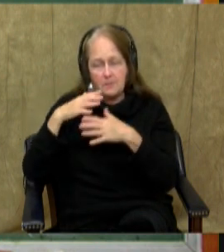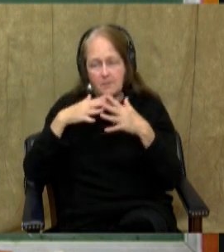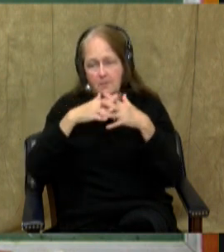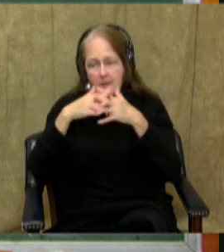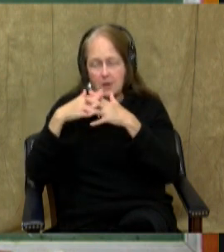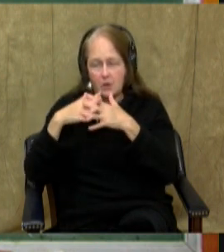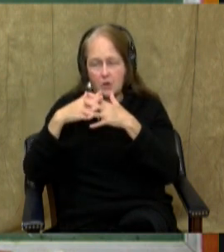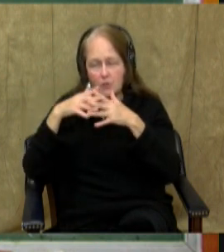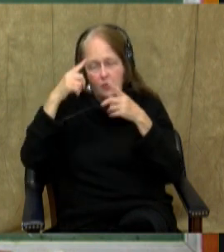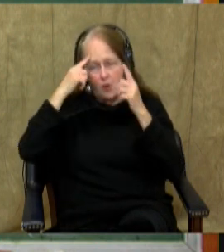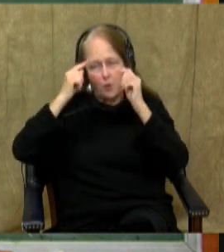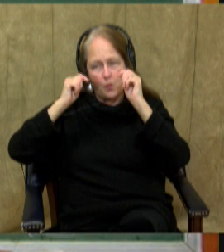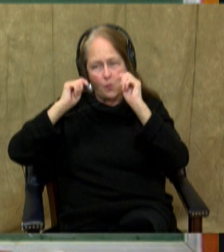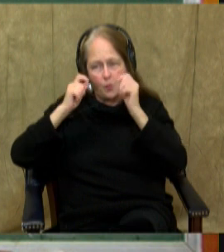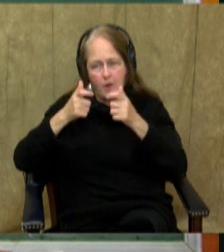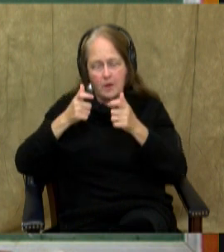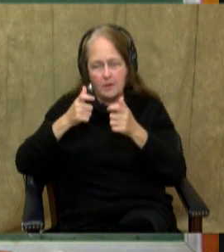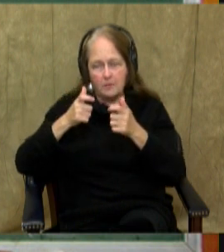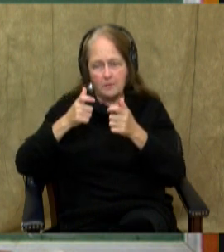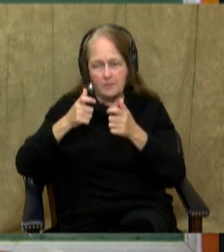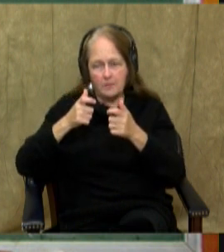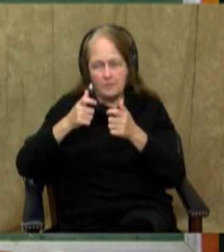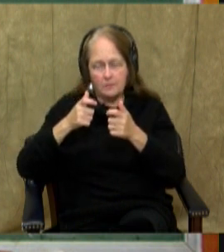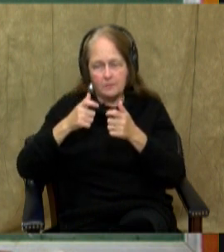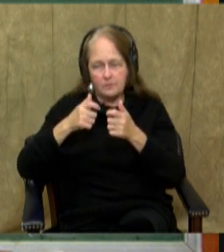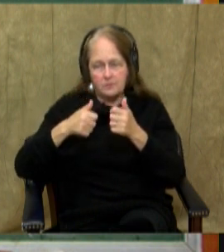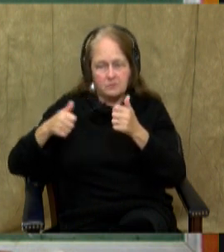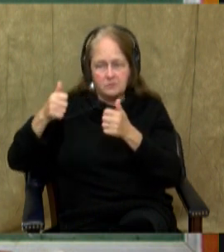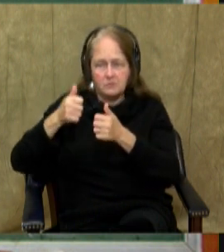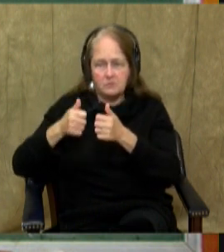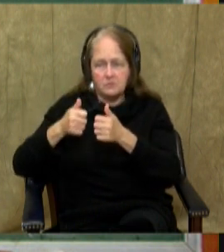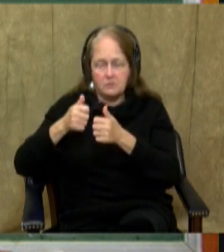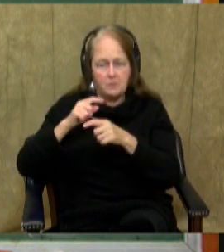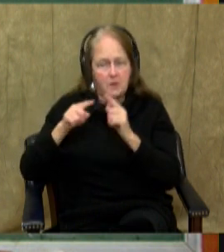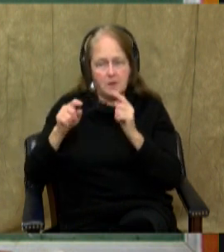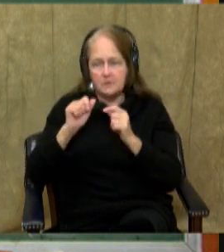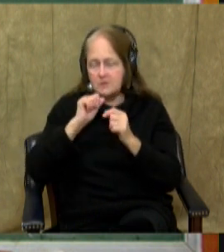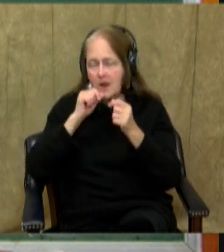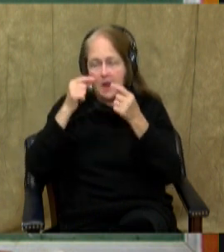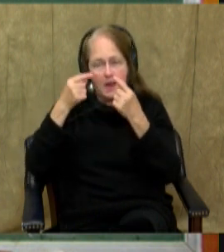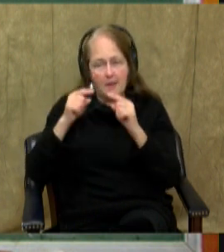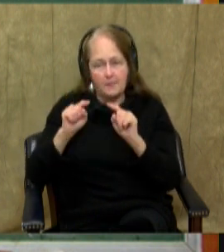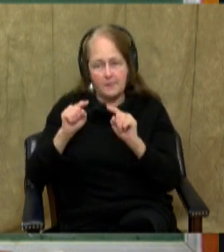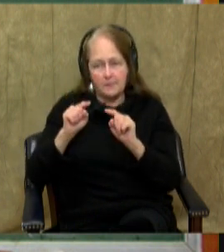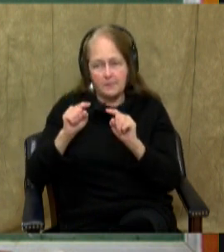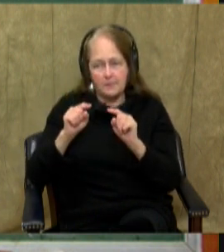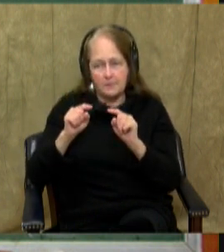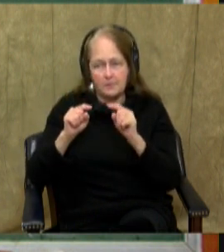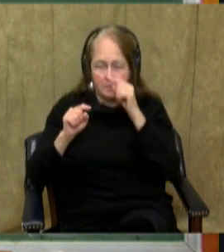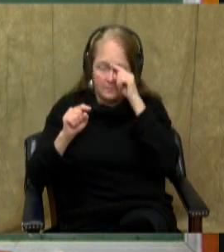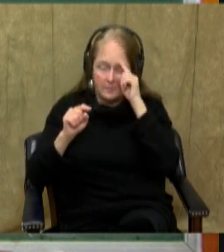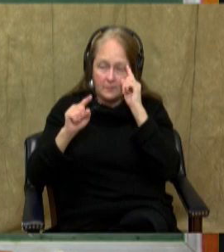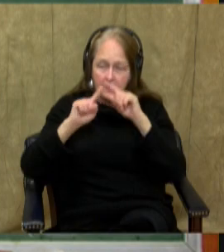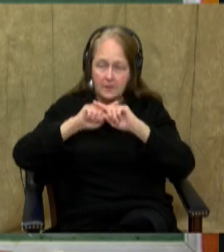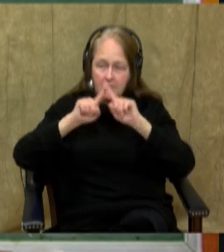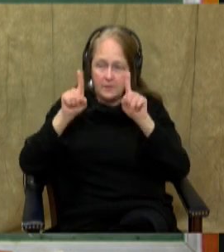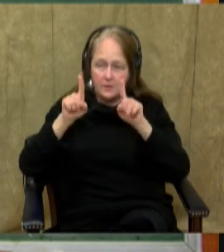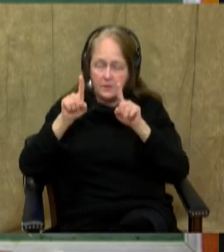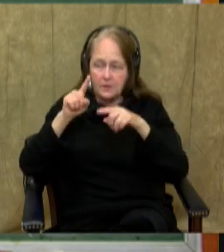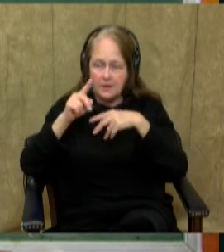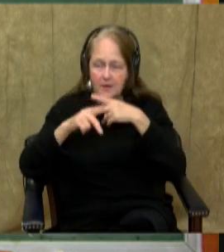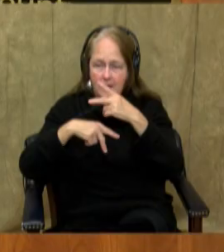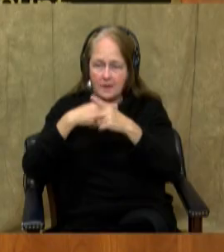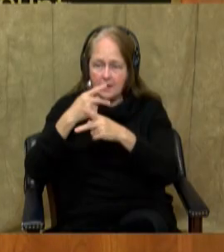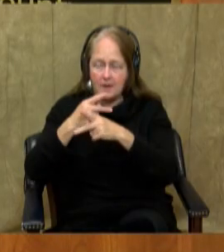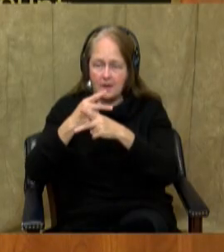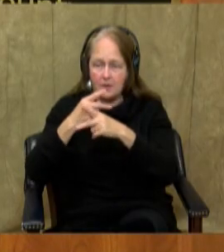would be a quick victory. Okay, we're in there, let's do this, we're out. But it didn't turn out that way. This was a different type of